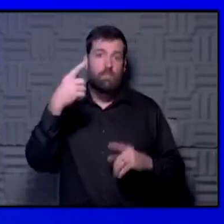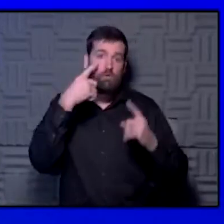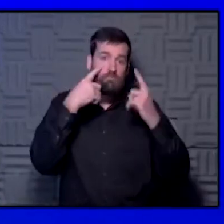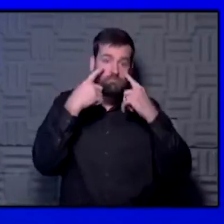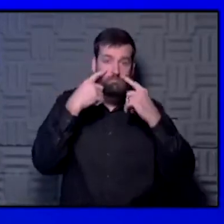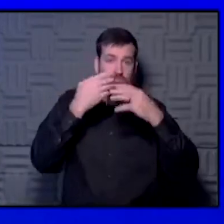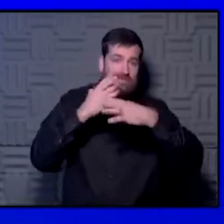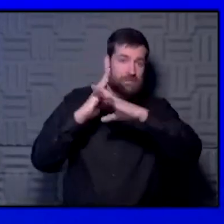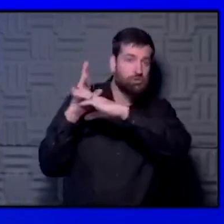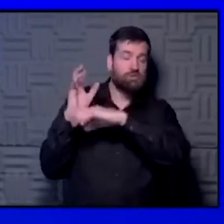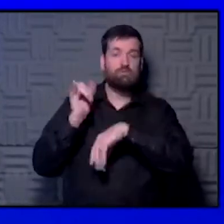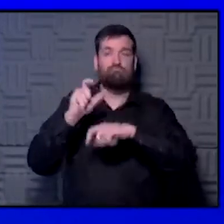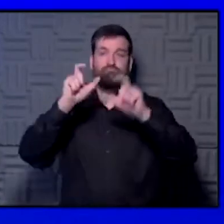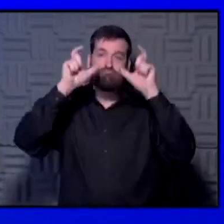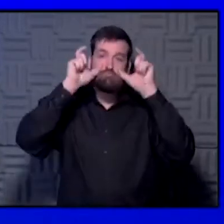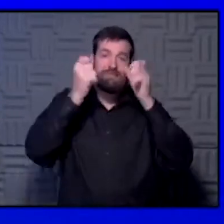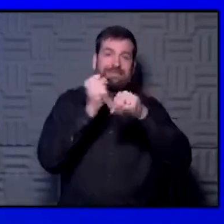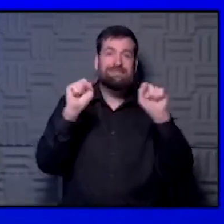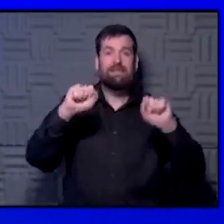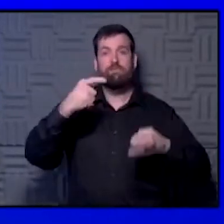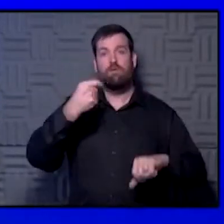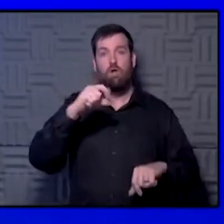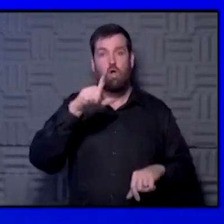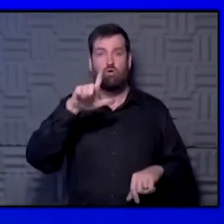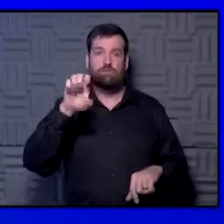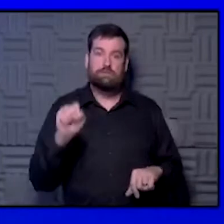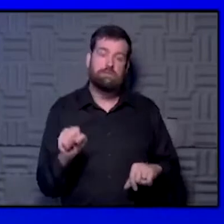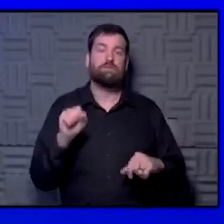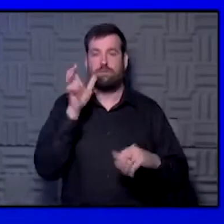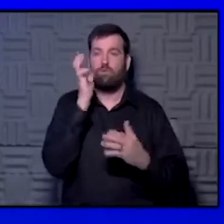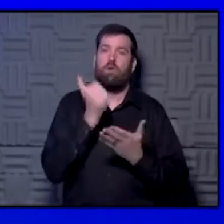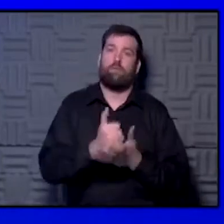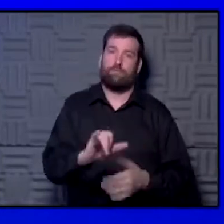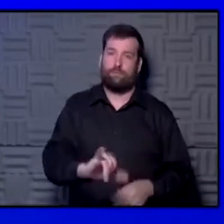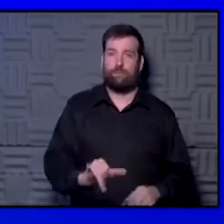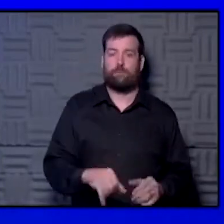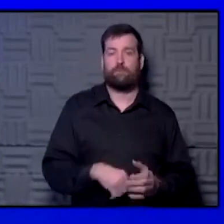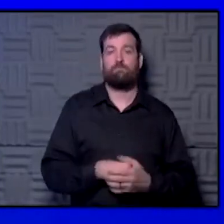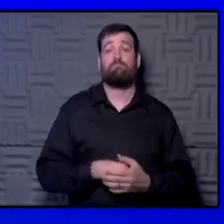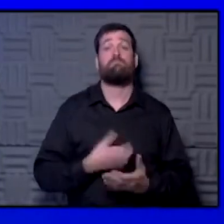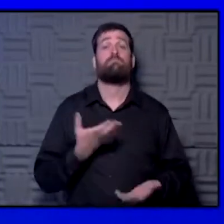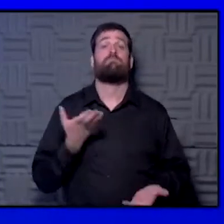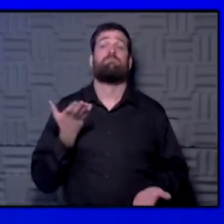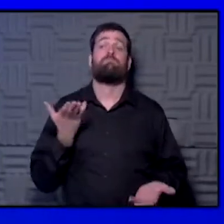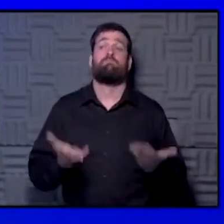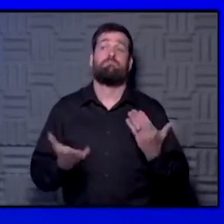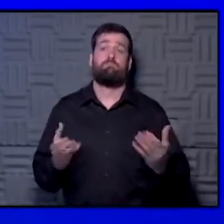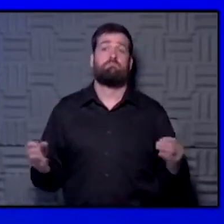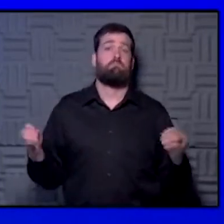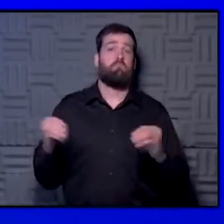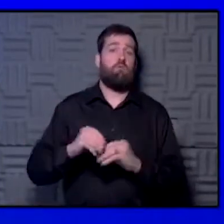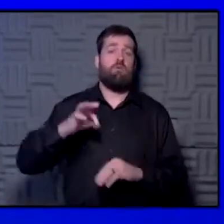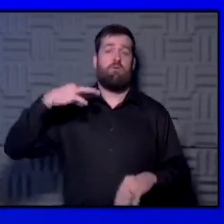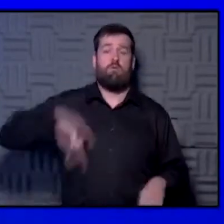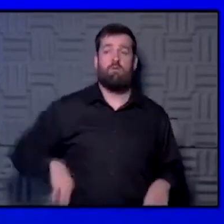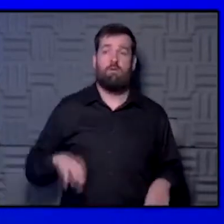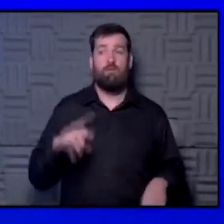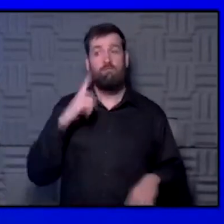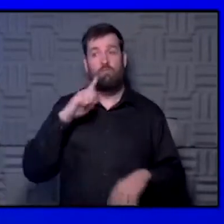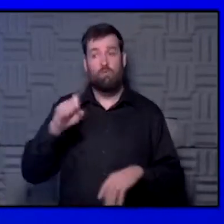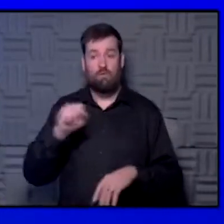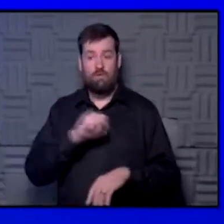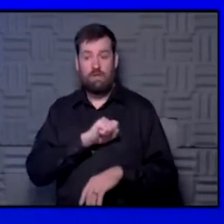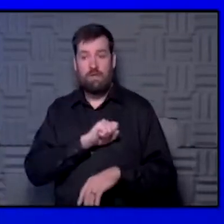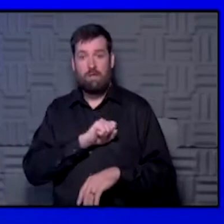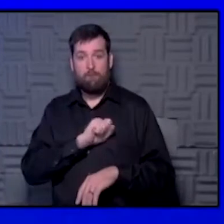from the hardware store, safety goggles, anything like that will help as well. It may be more advantageous for the employees,